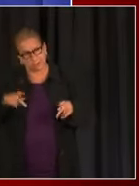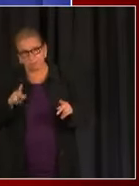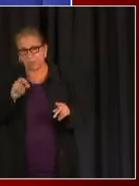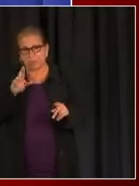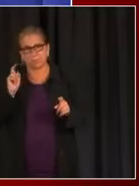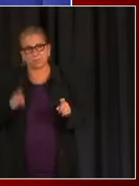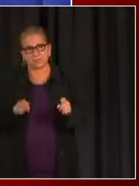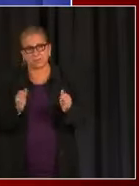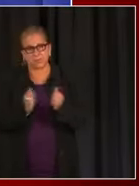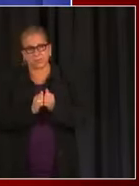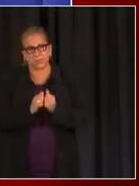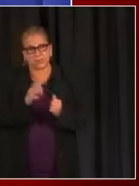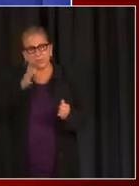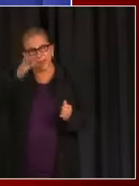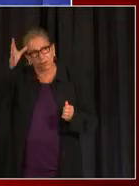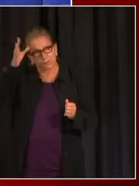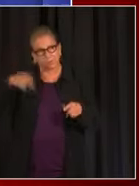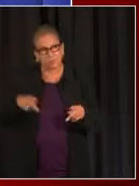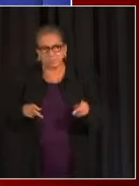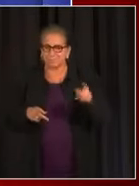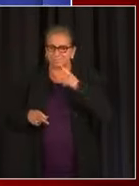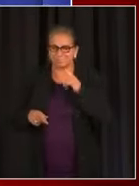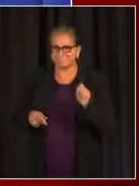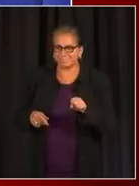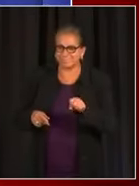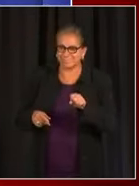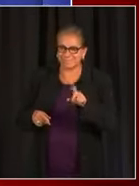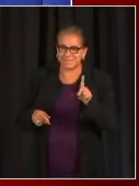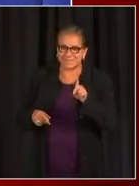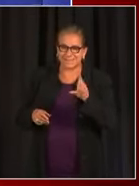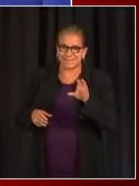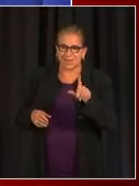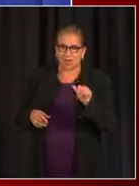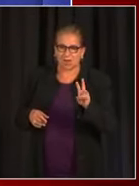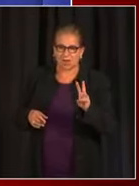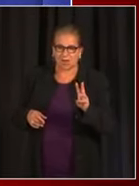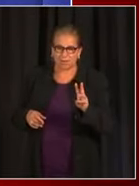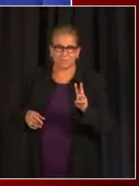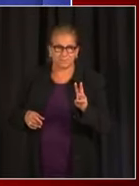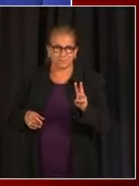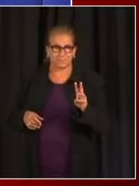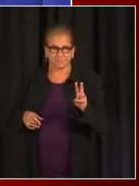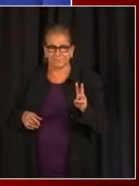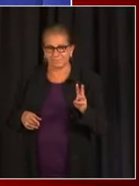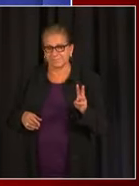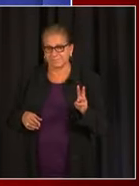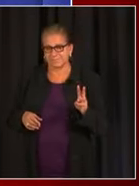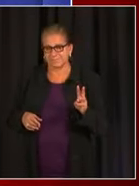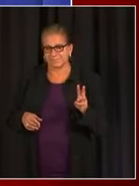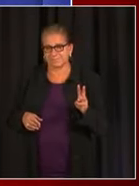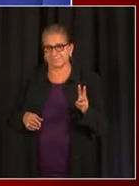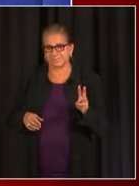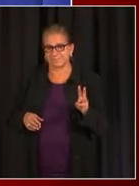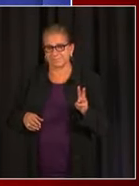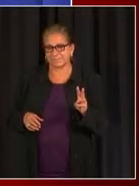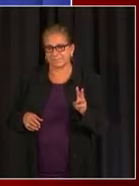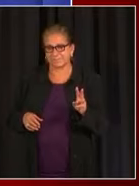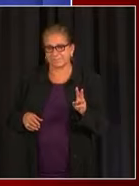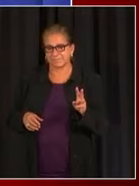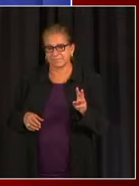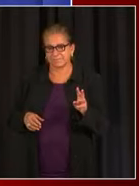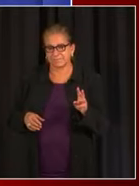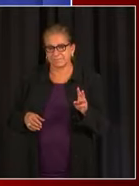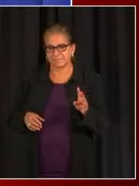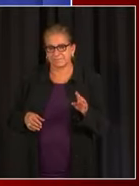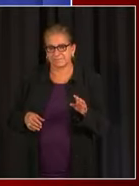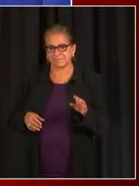So district law and the law enacted by the DC Council allows for minors